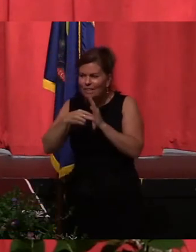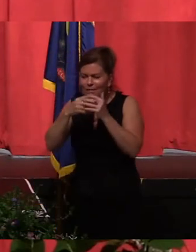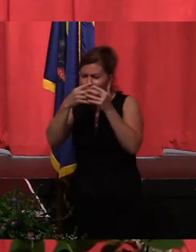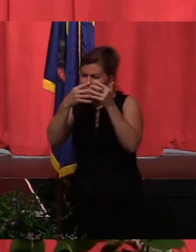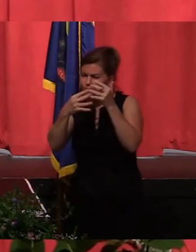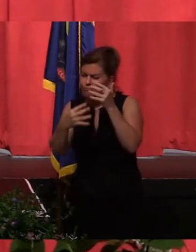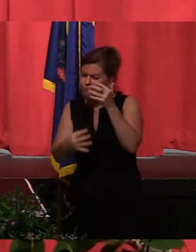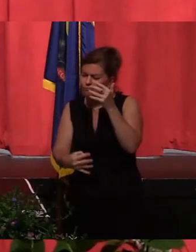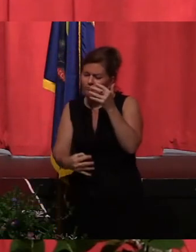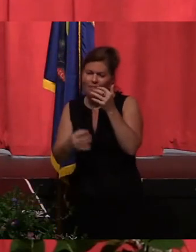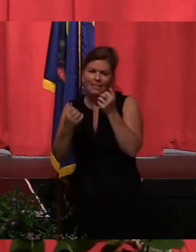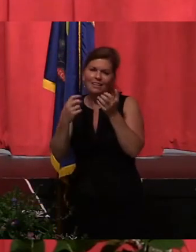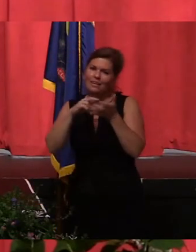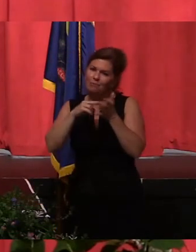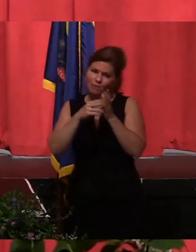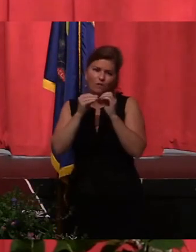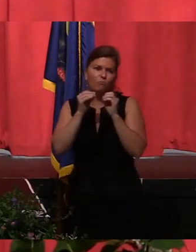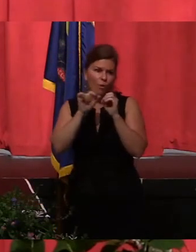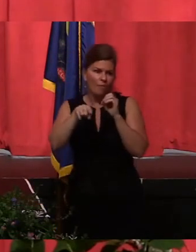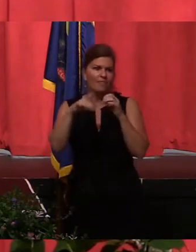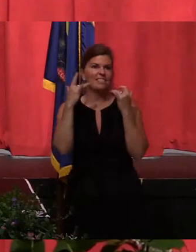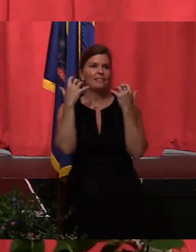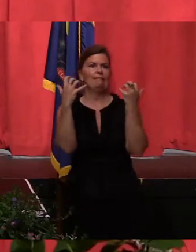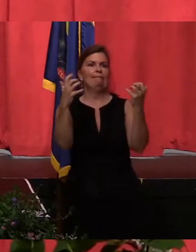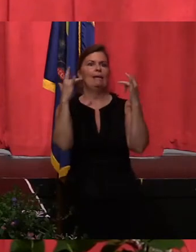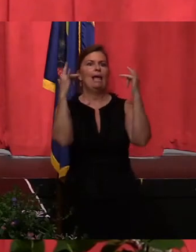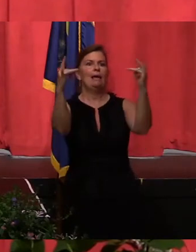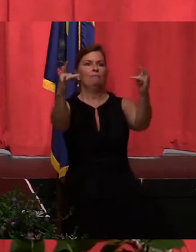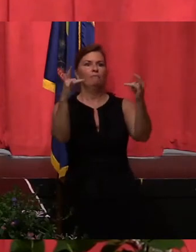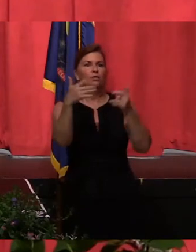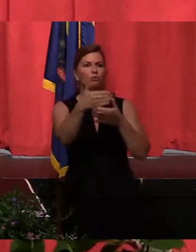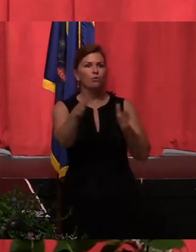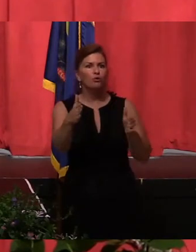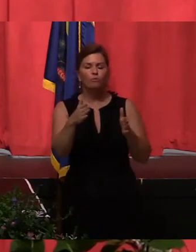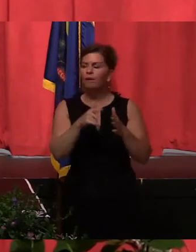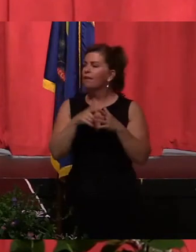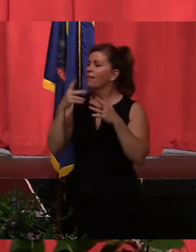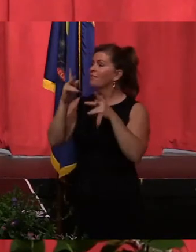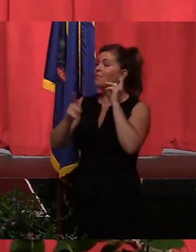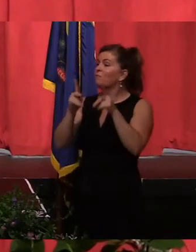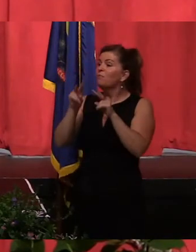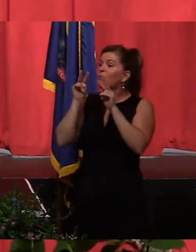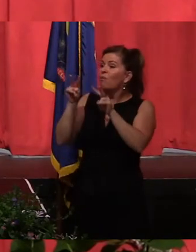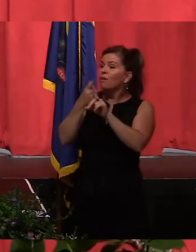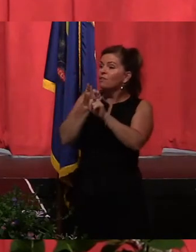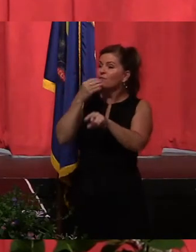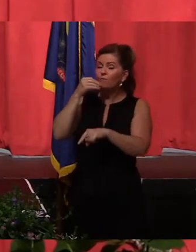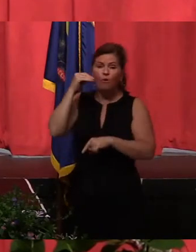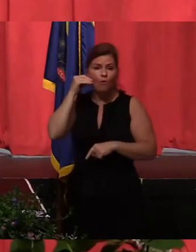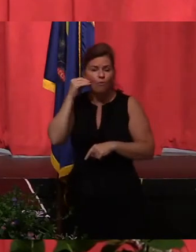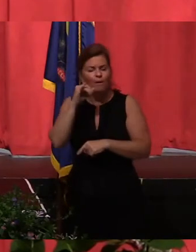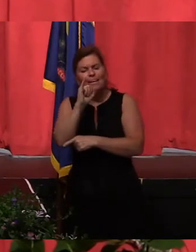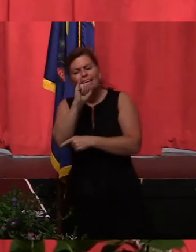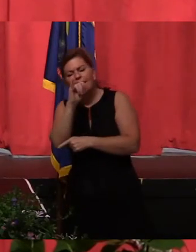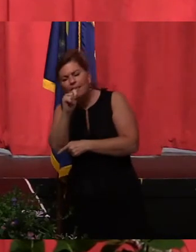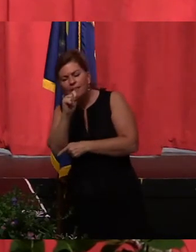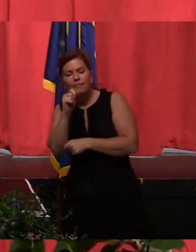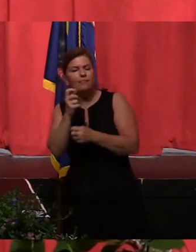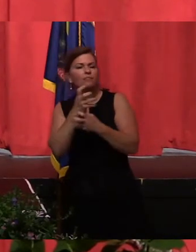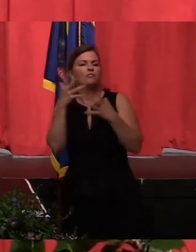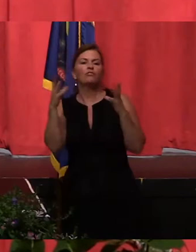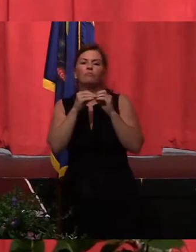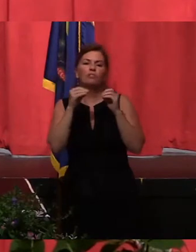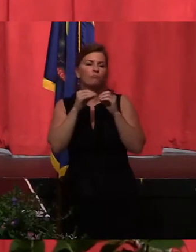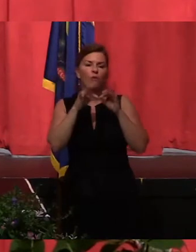this nearly empty room, than the crowd watching from home. It is so much more than a cap